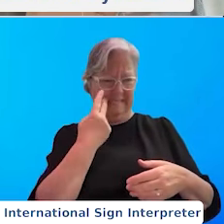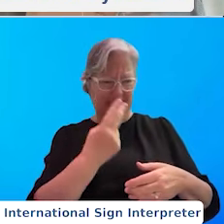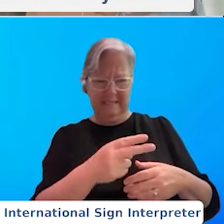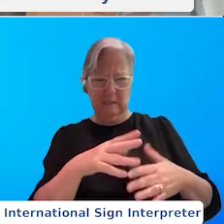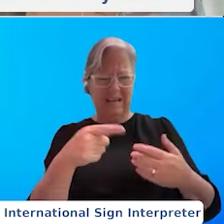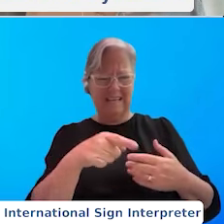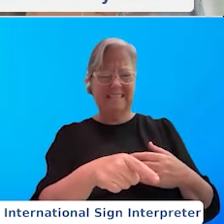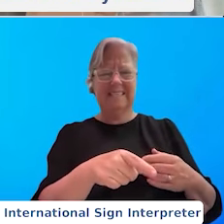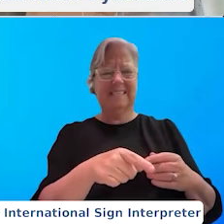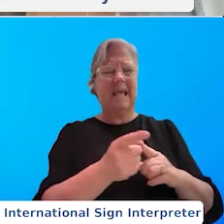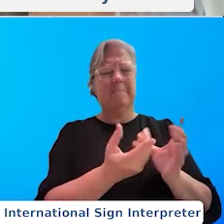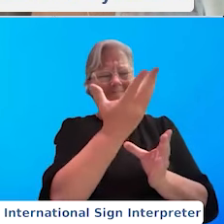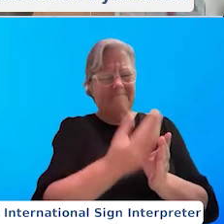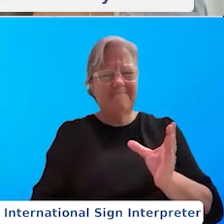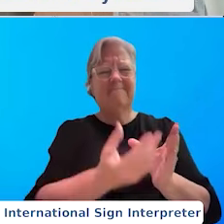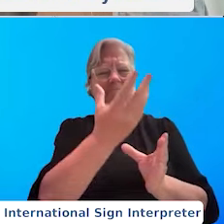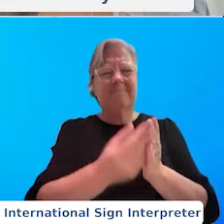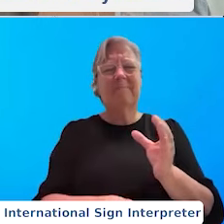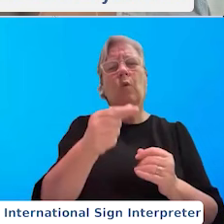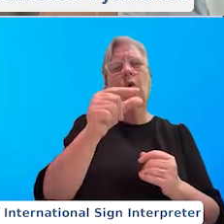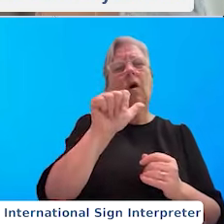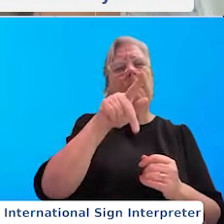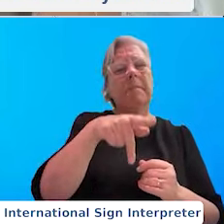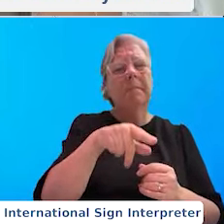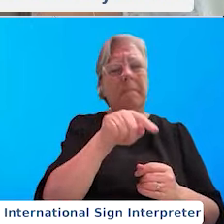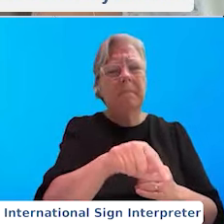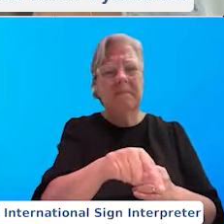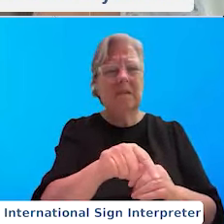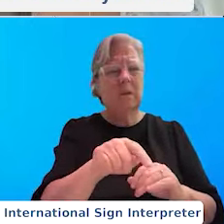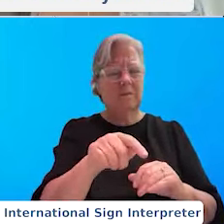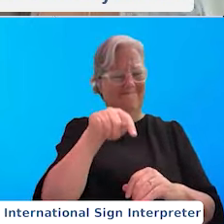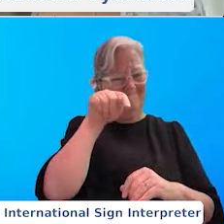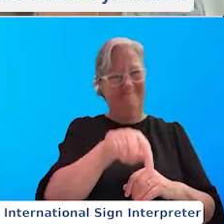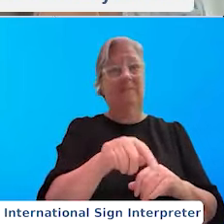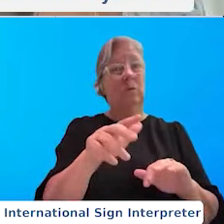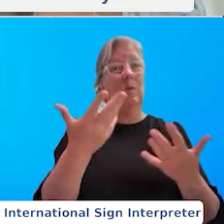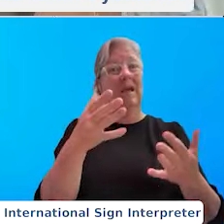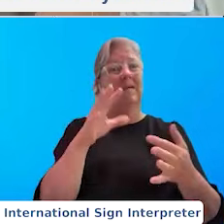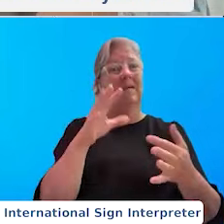the scale of expenditure and how much is being spent so far. So